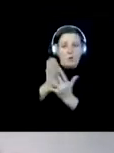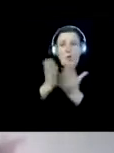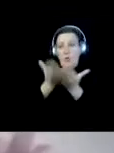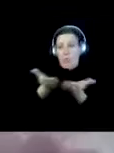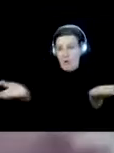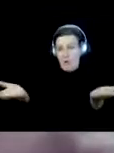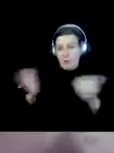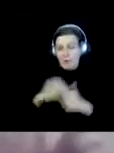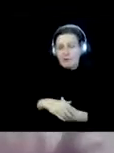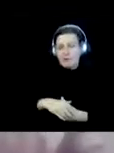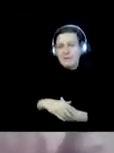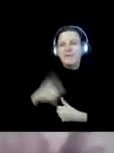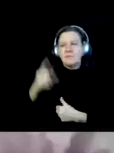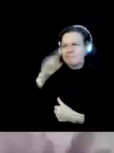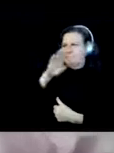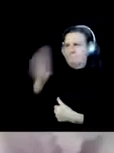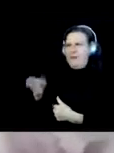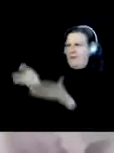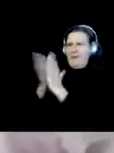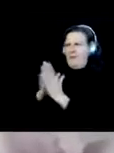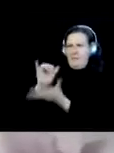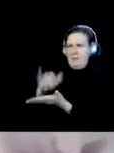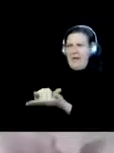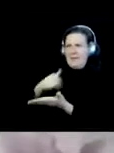I don't think anyone's ever asked me that before, actually.